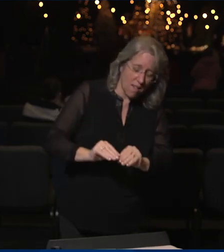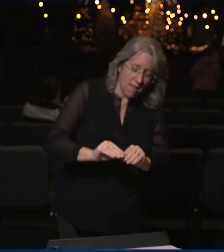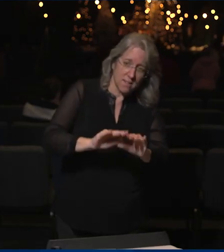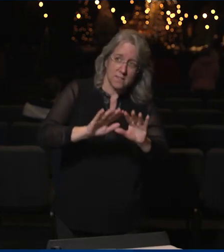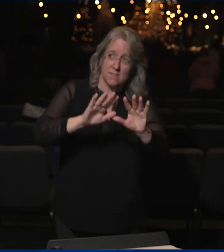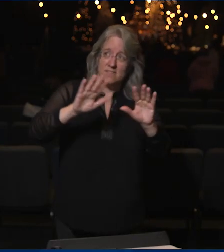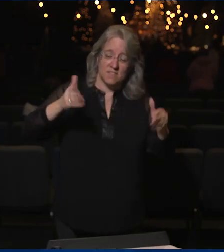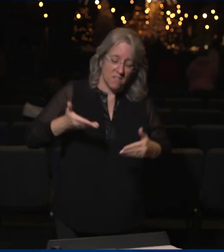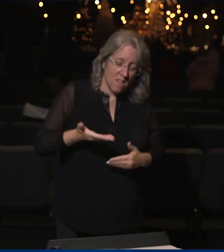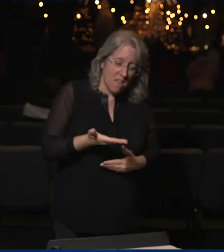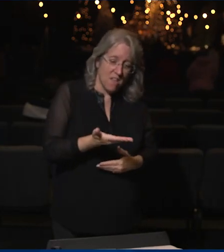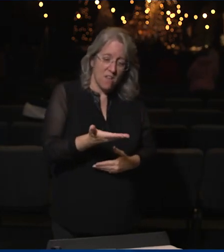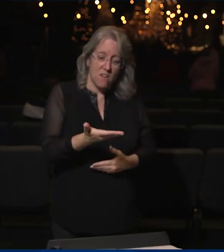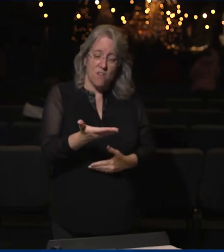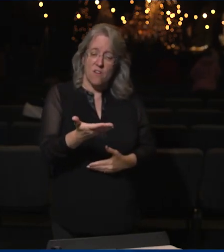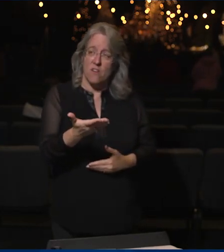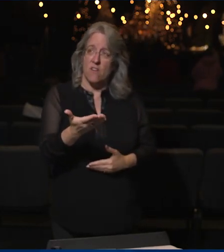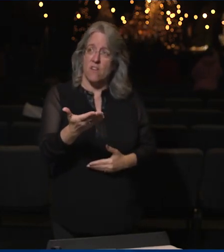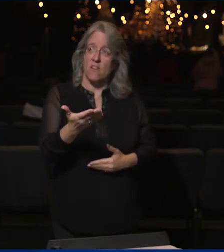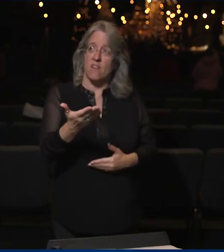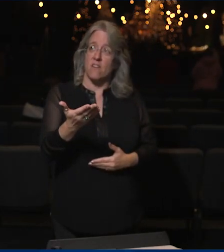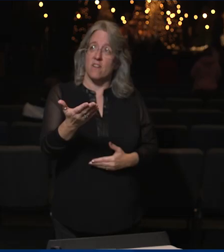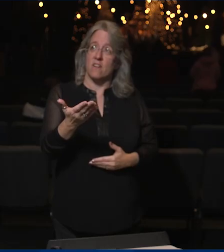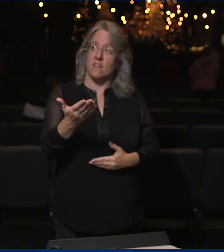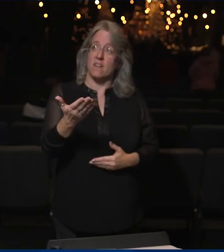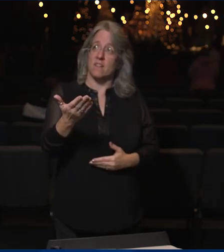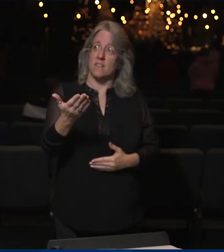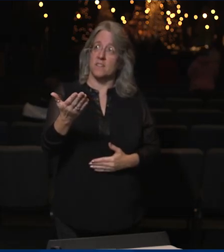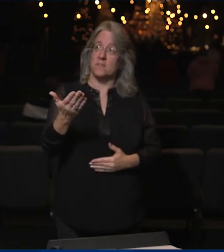shines bright like the morning.